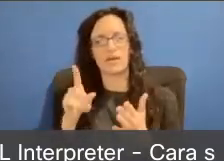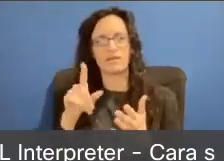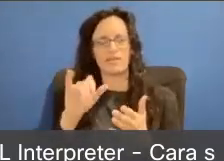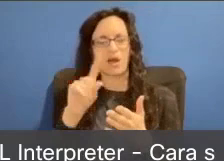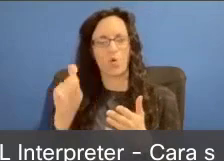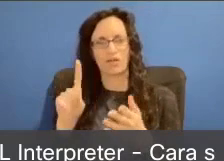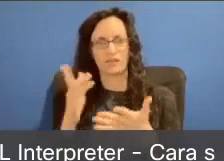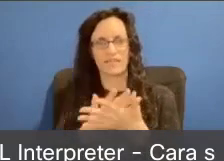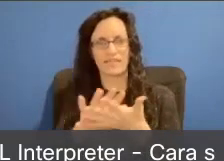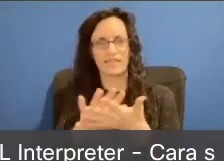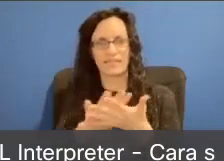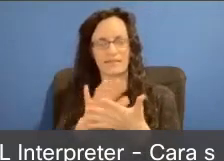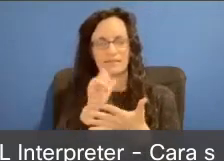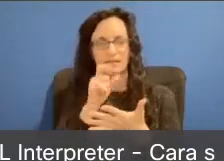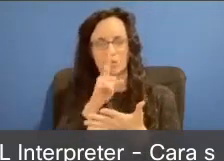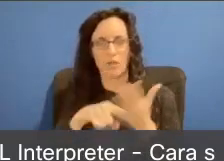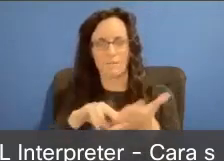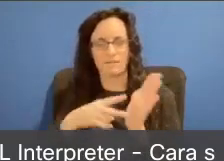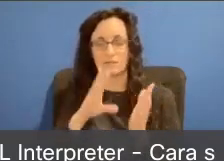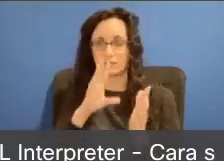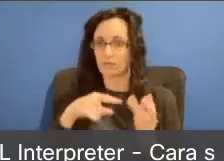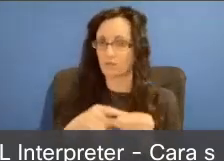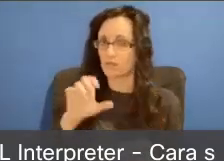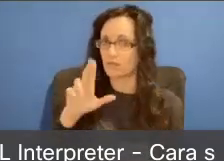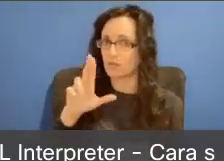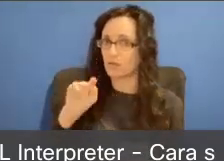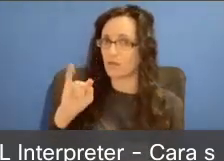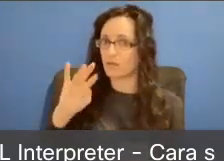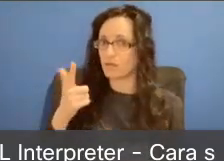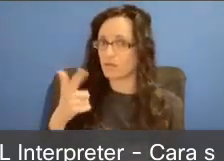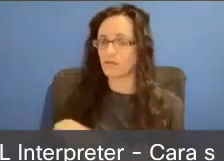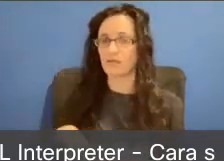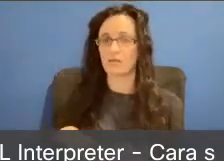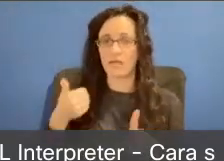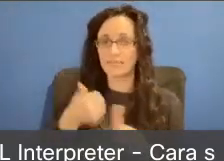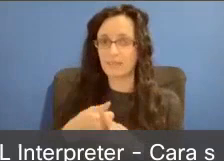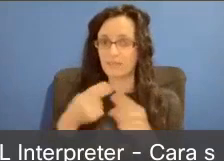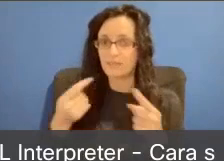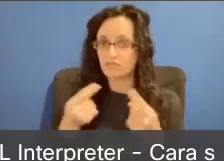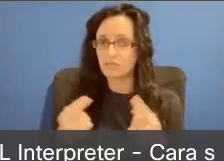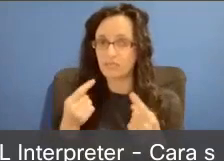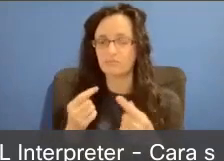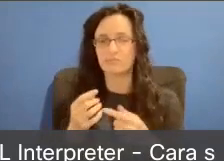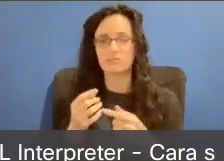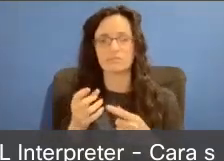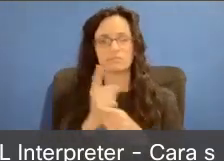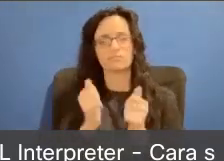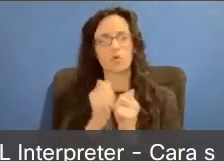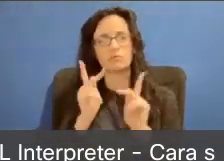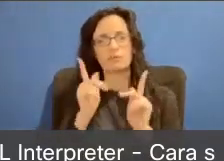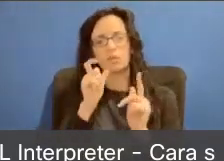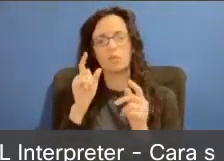are you talking about like cutting or self-injury or something? But yeah, you're right. Most people who are thinking about